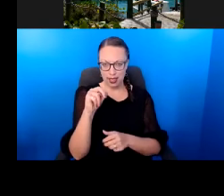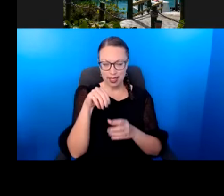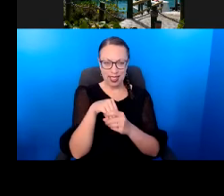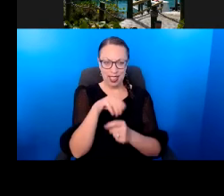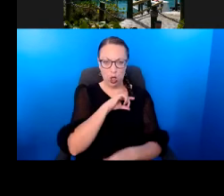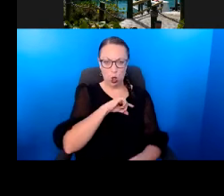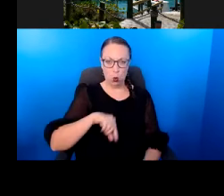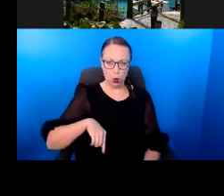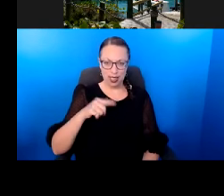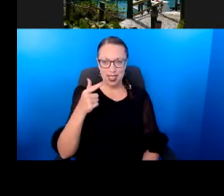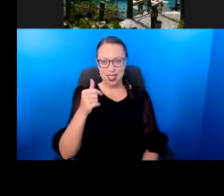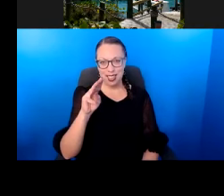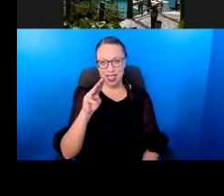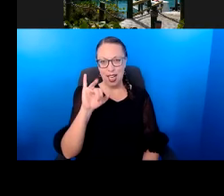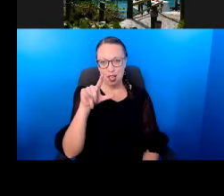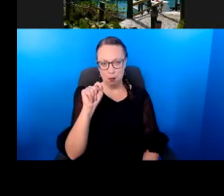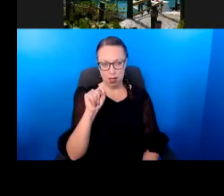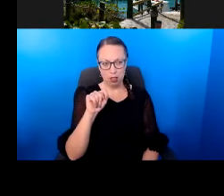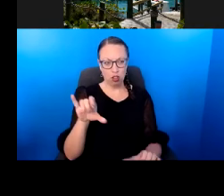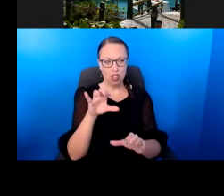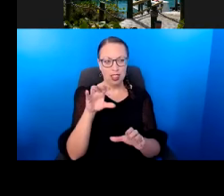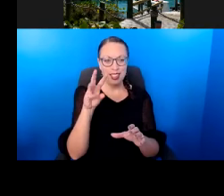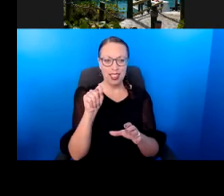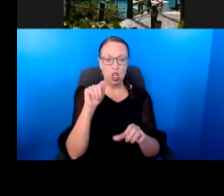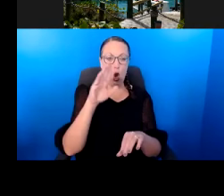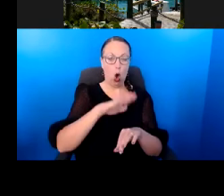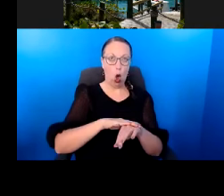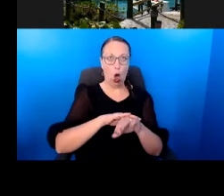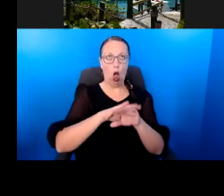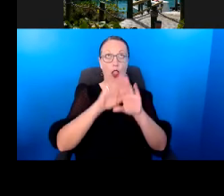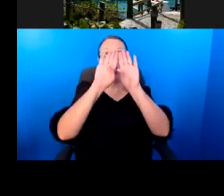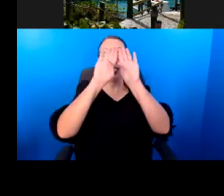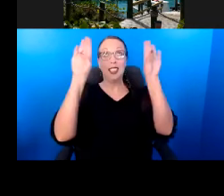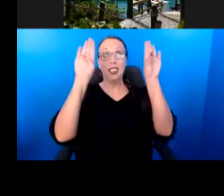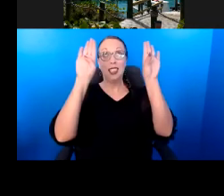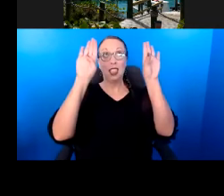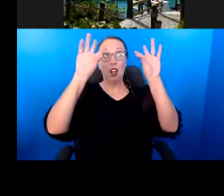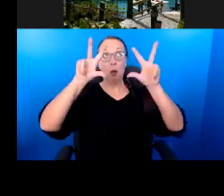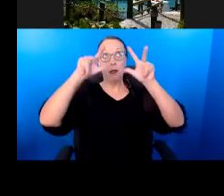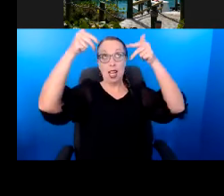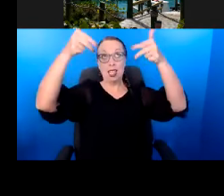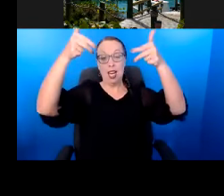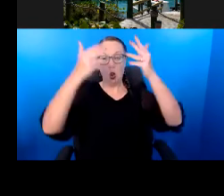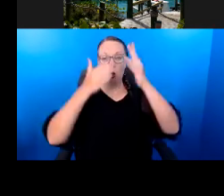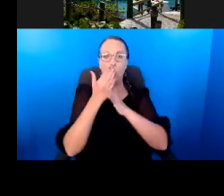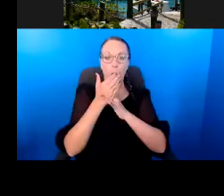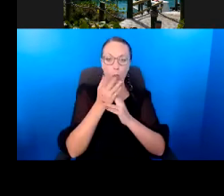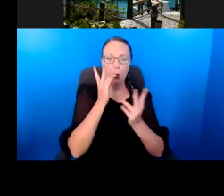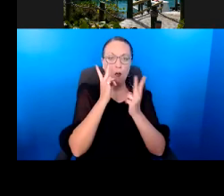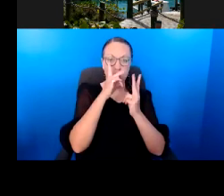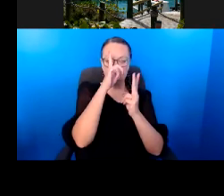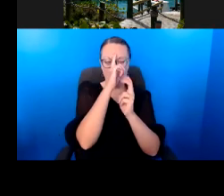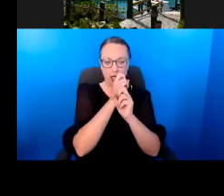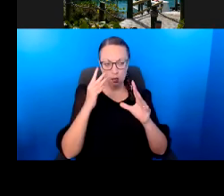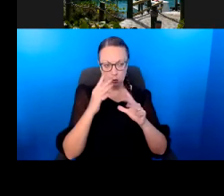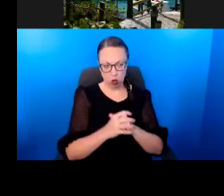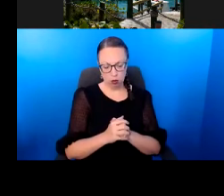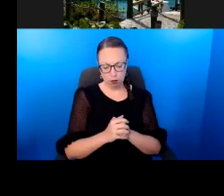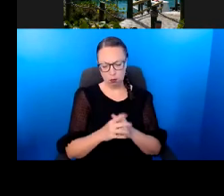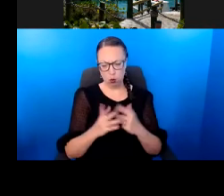ceiling, upside down, but it was all through visual imagery. Okay, so what am I doing in the motor